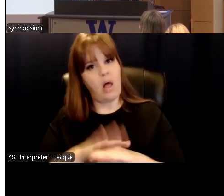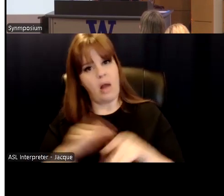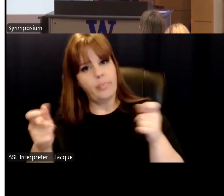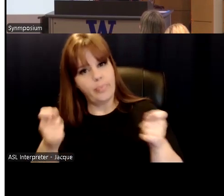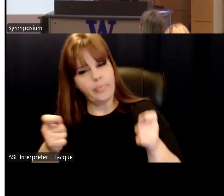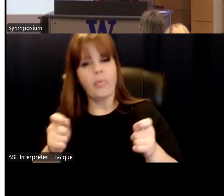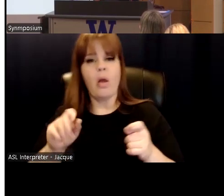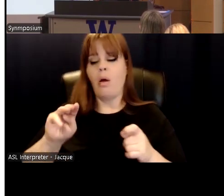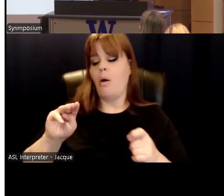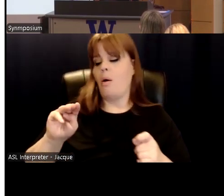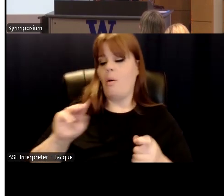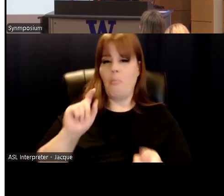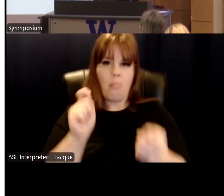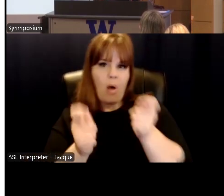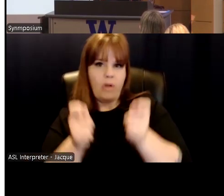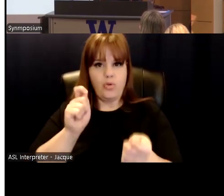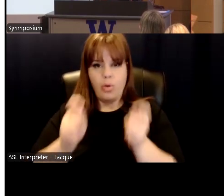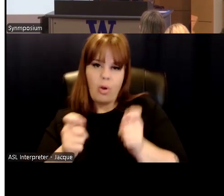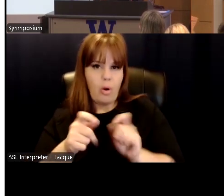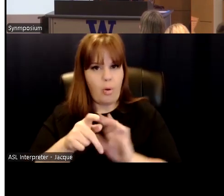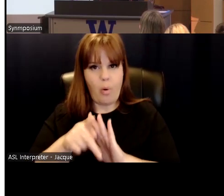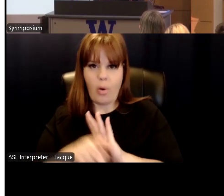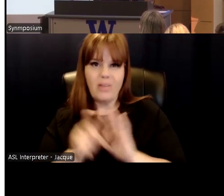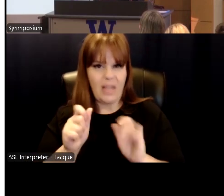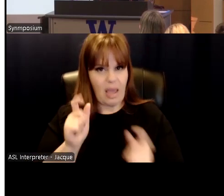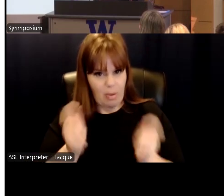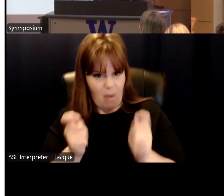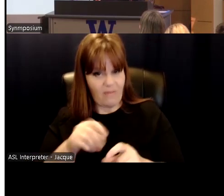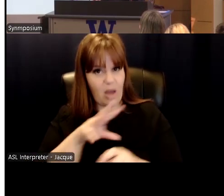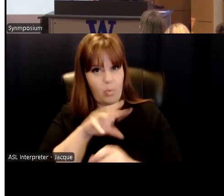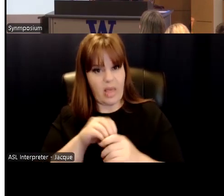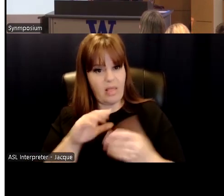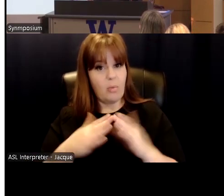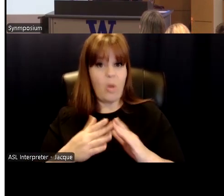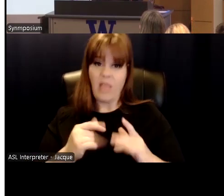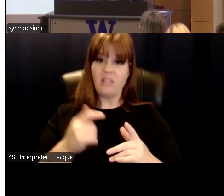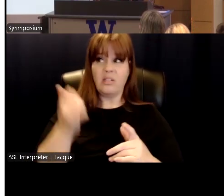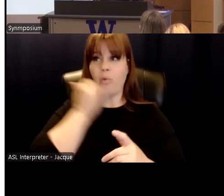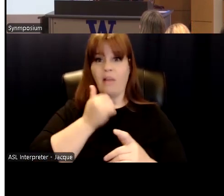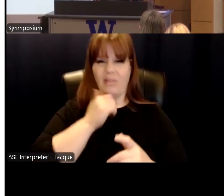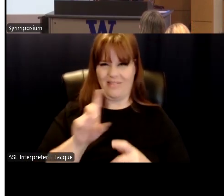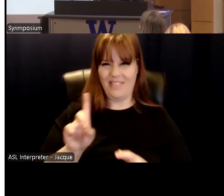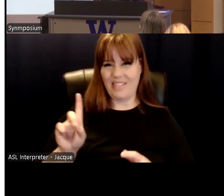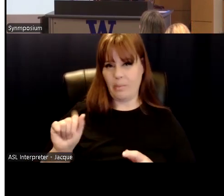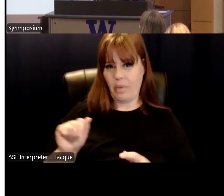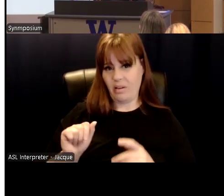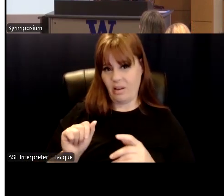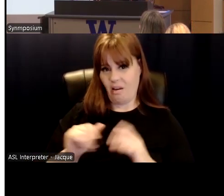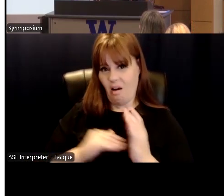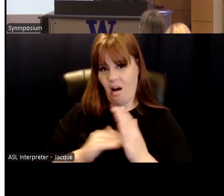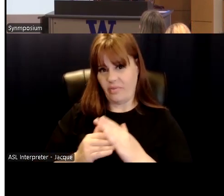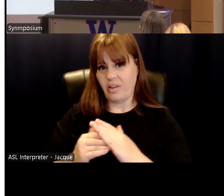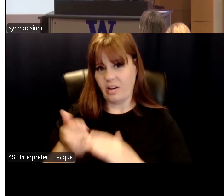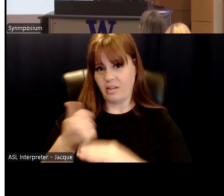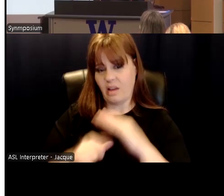that can be modified in the community that are practical. Disability often falls on